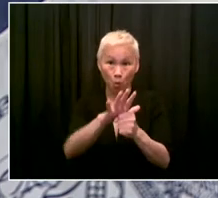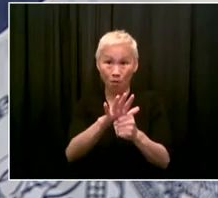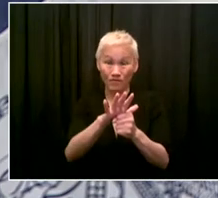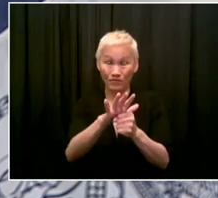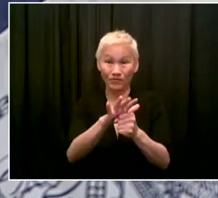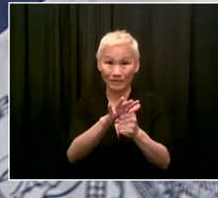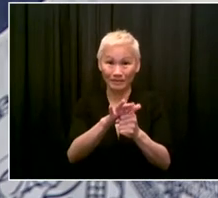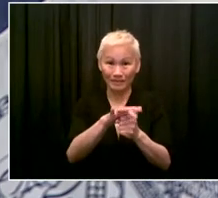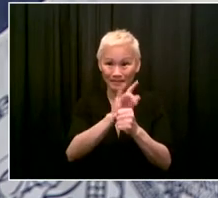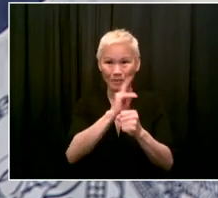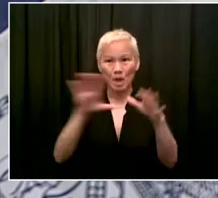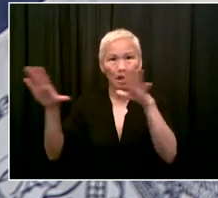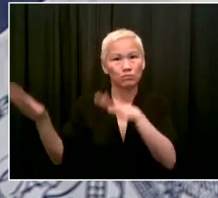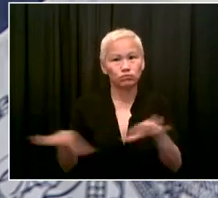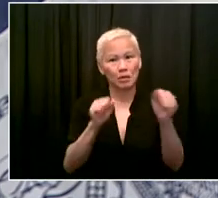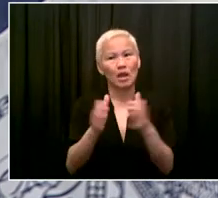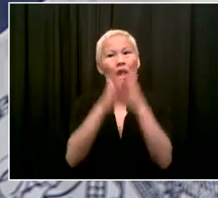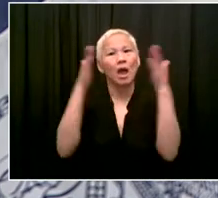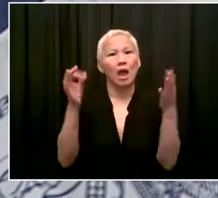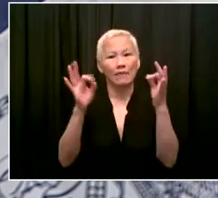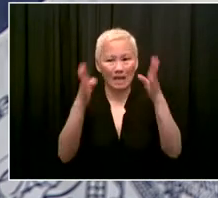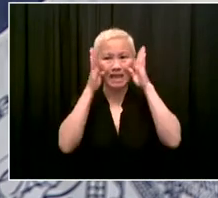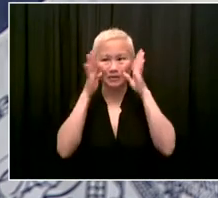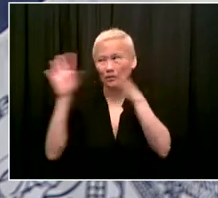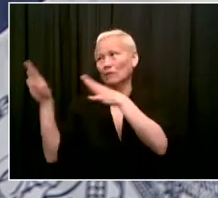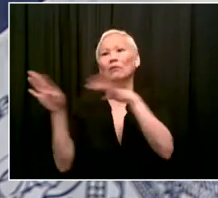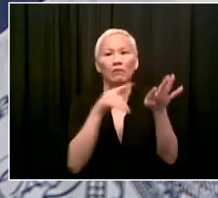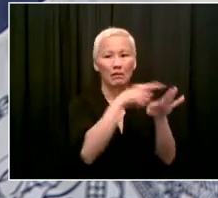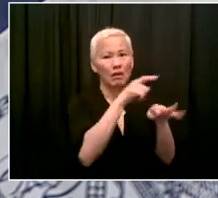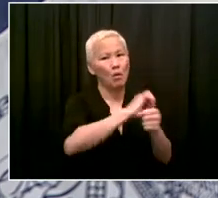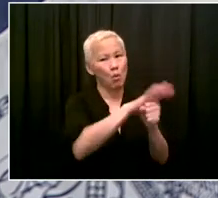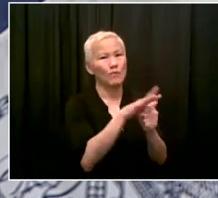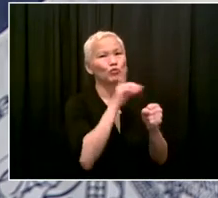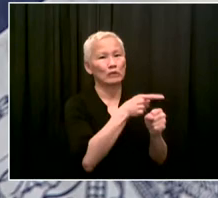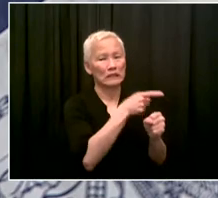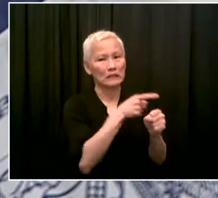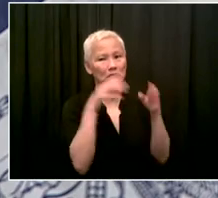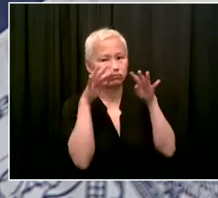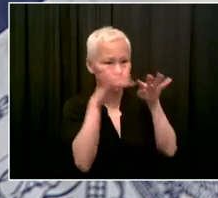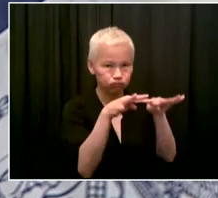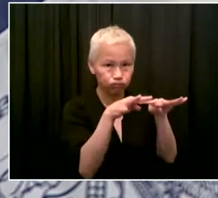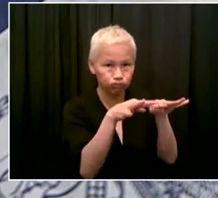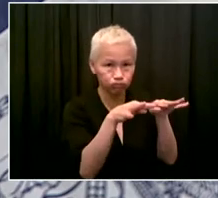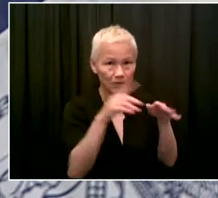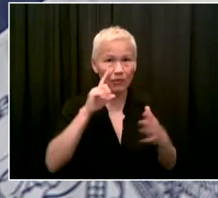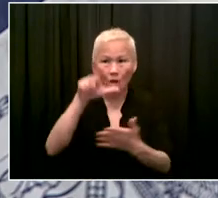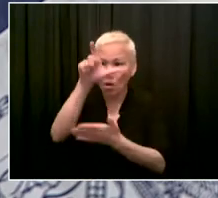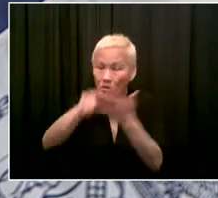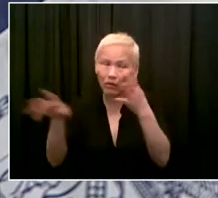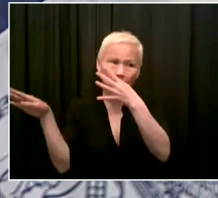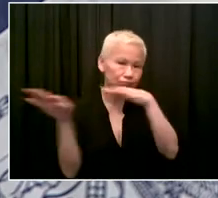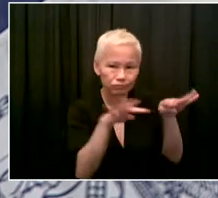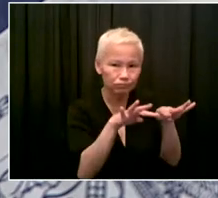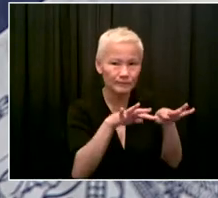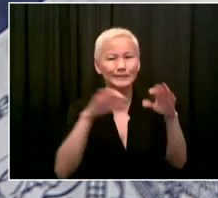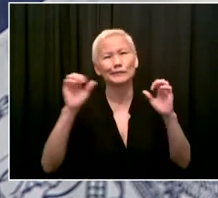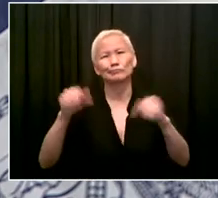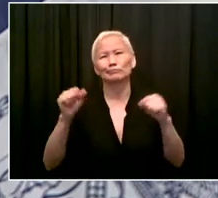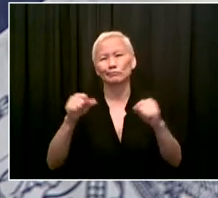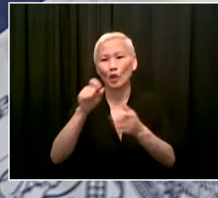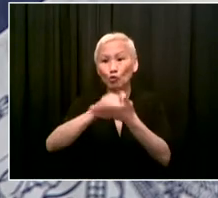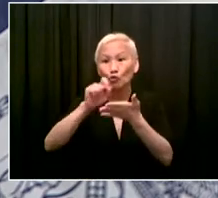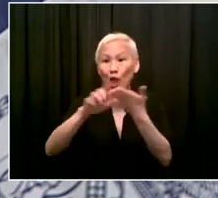inches, airtime. I think COVID made it harder to have the deeper kind of examination of